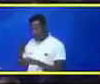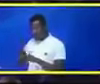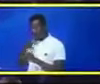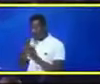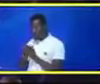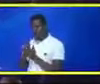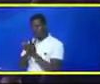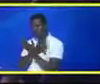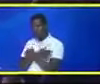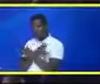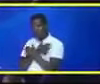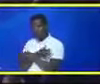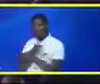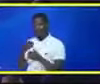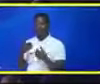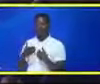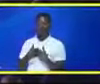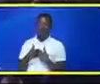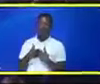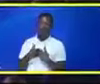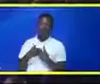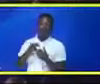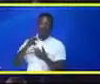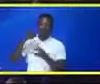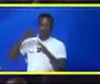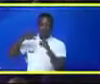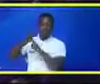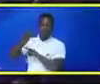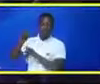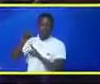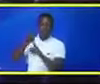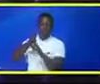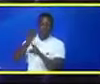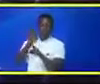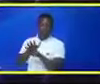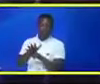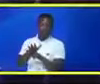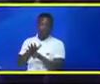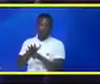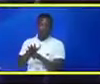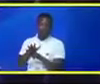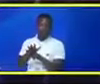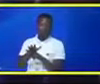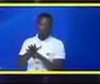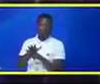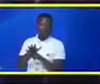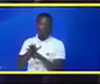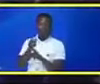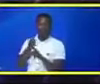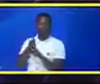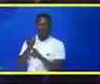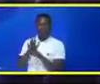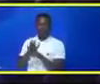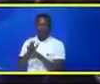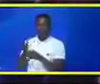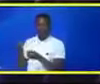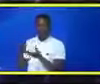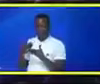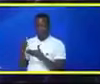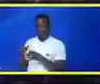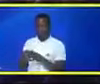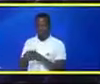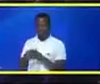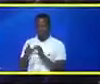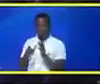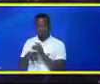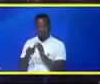Sunday there will be a prophetic impartation, a tripartite impartation, I think he was telling me, that